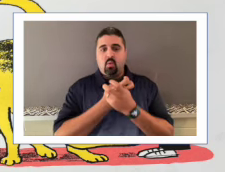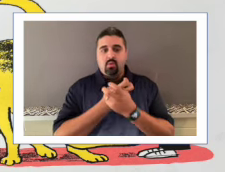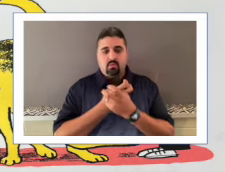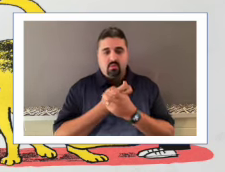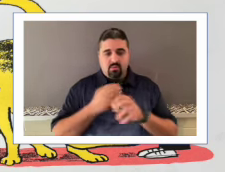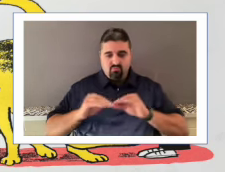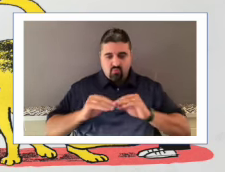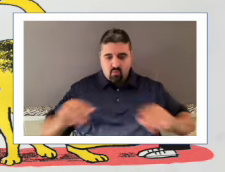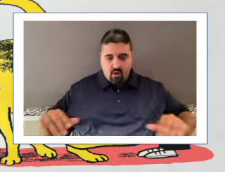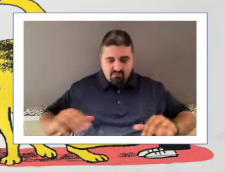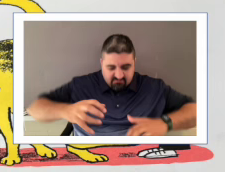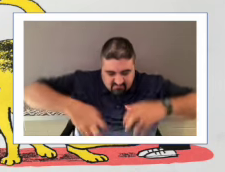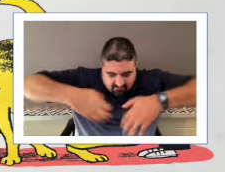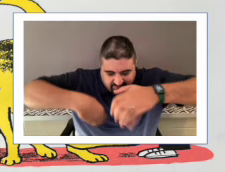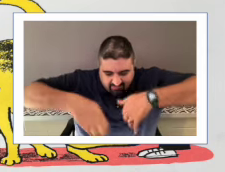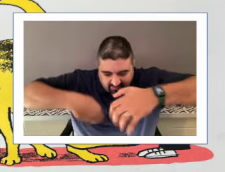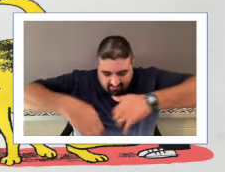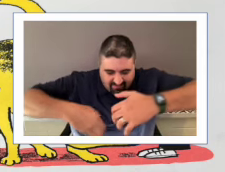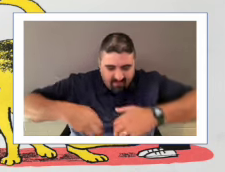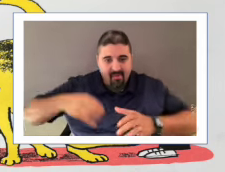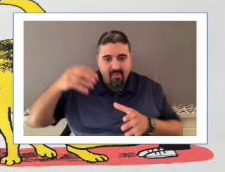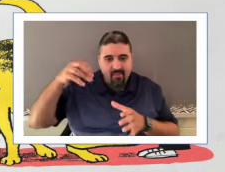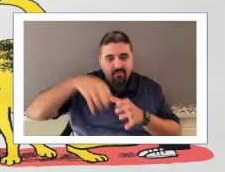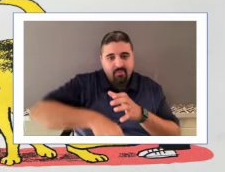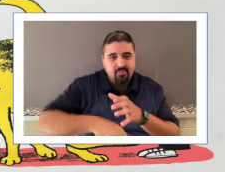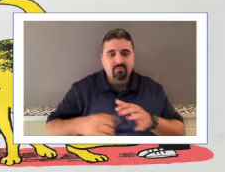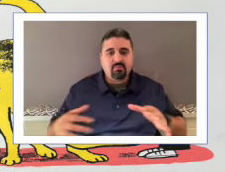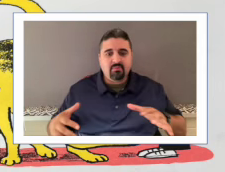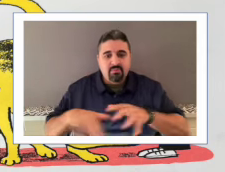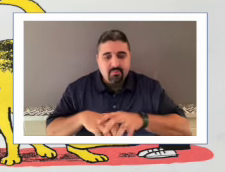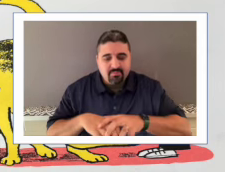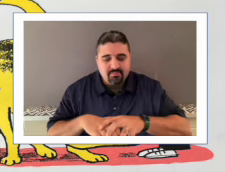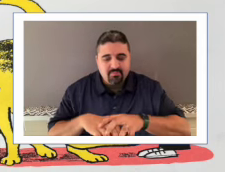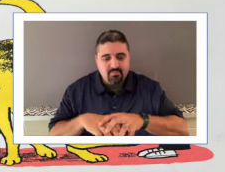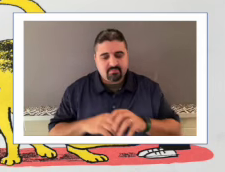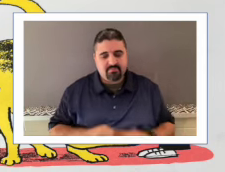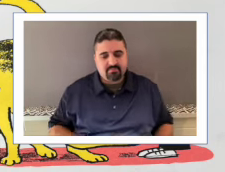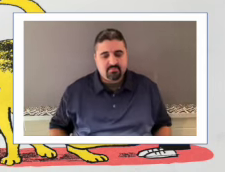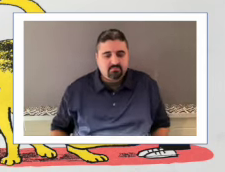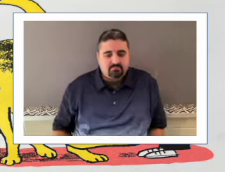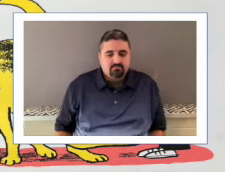I said. Watch Fang bury that bone.